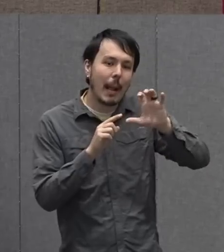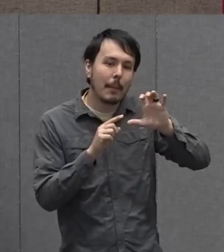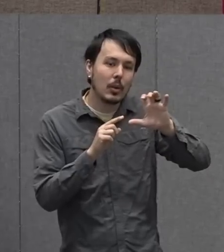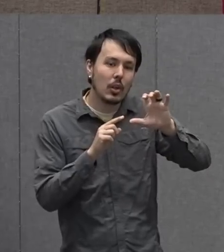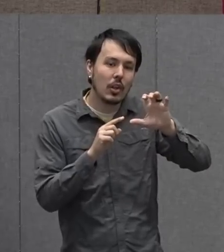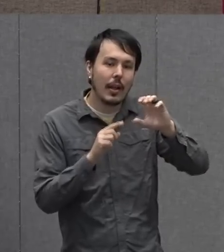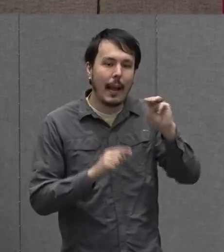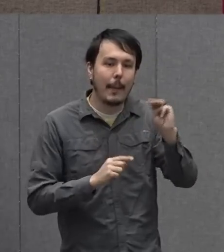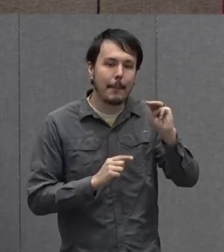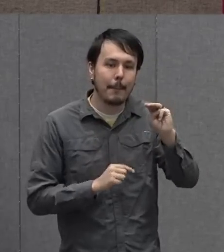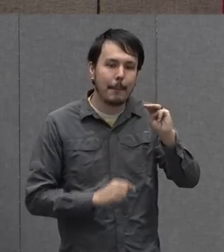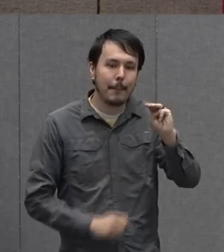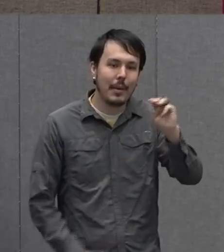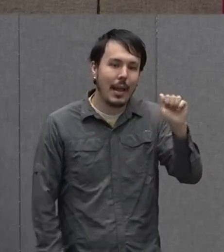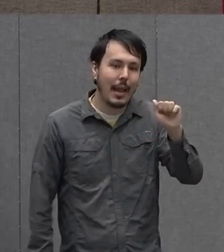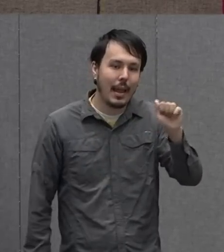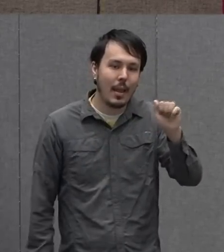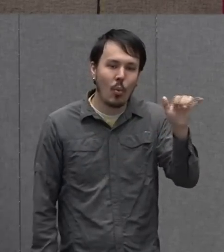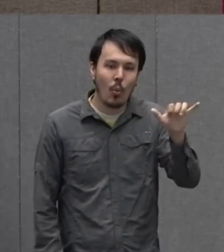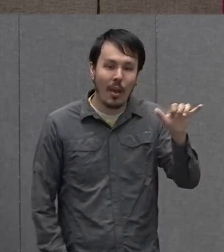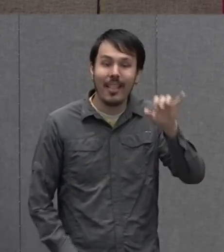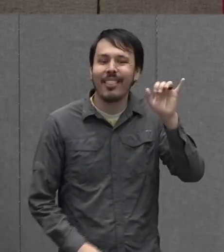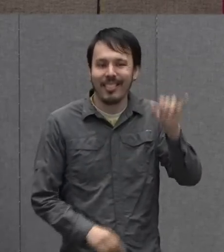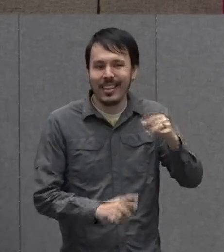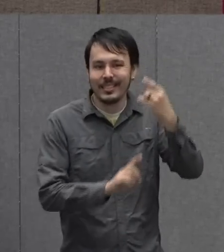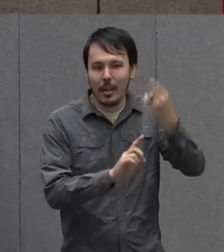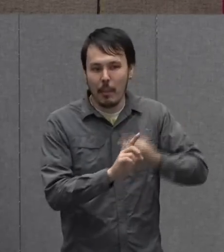That's our month. And our year is